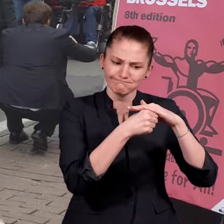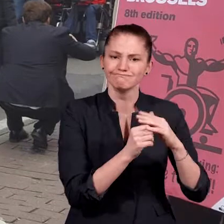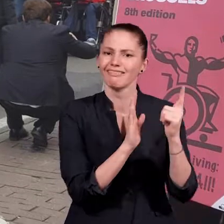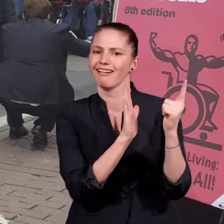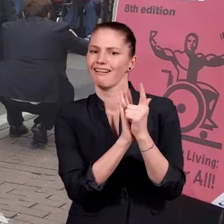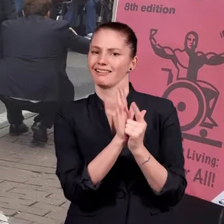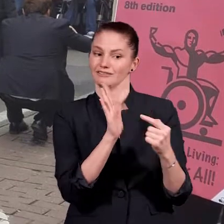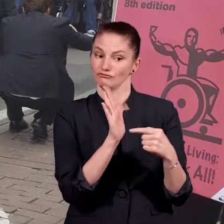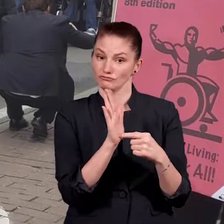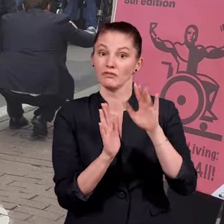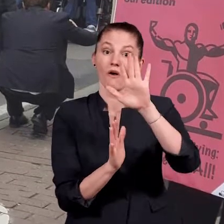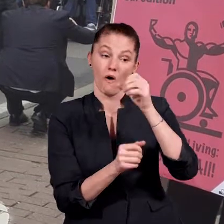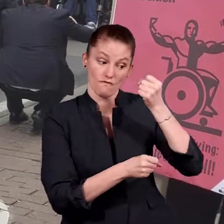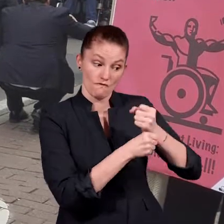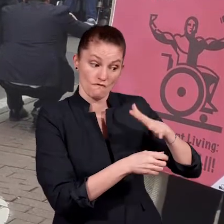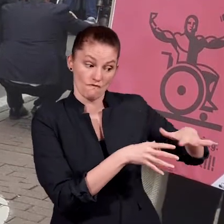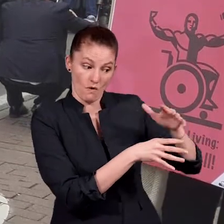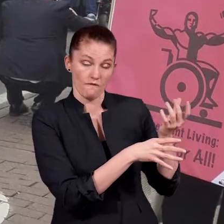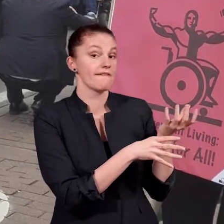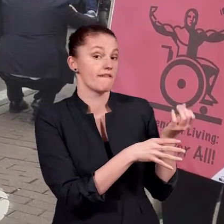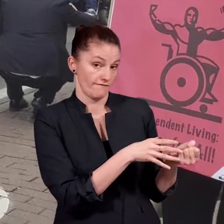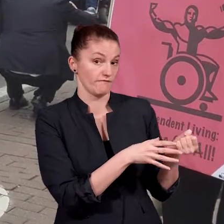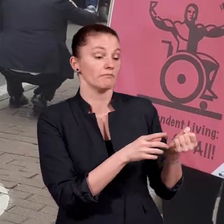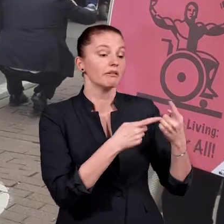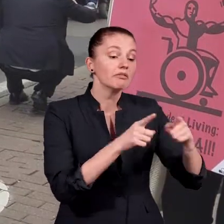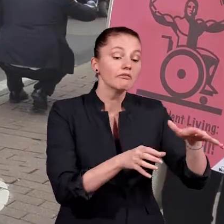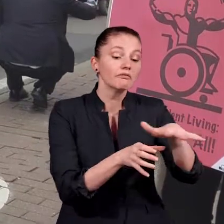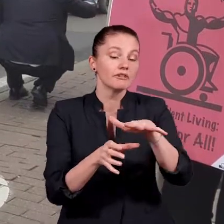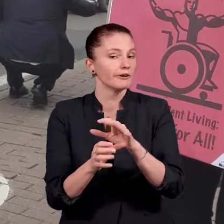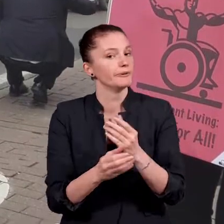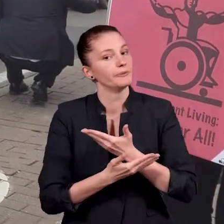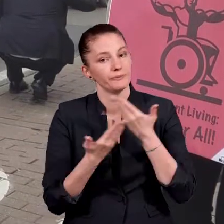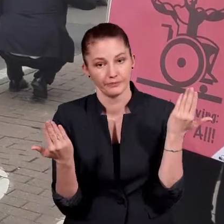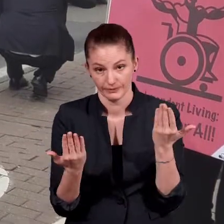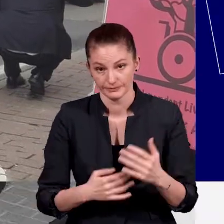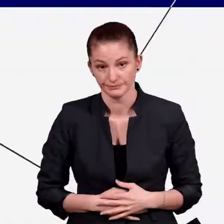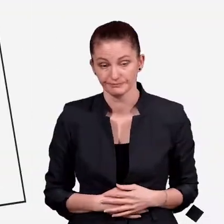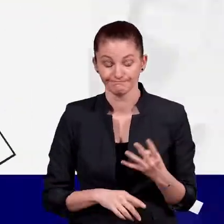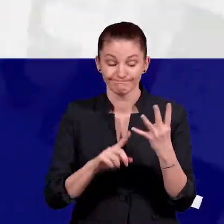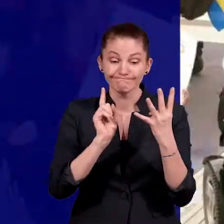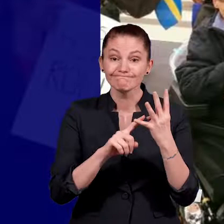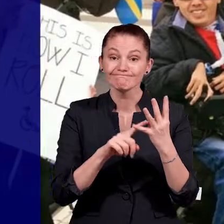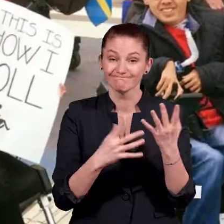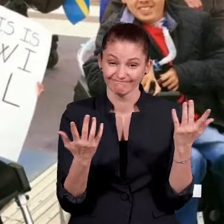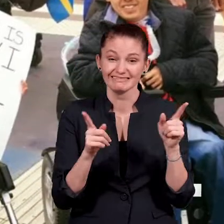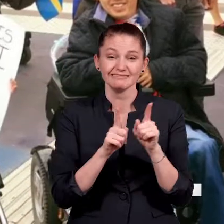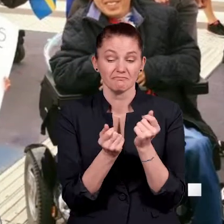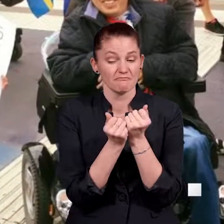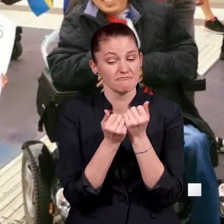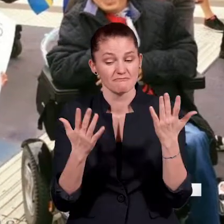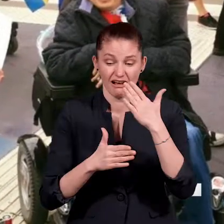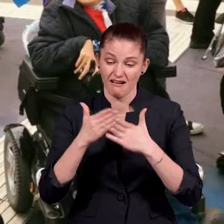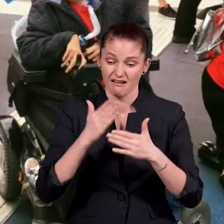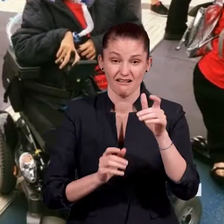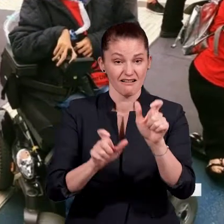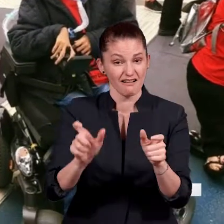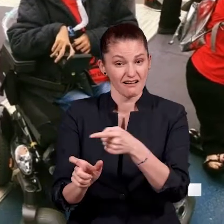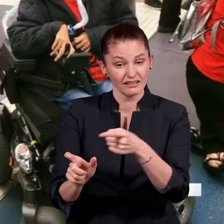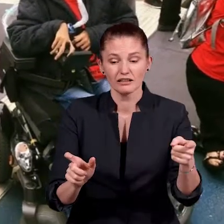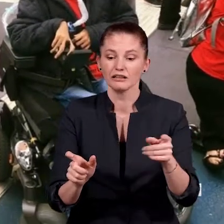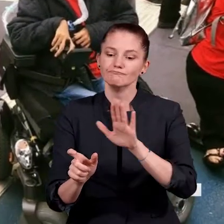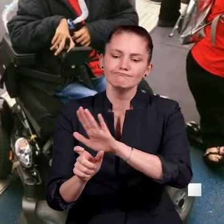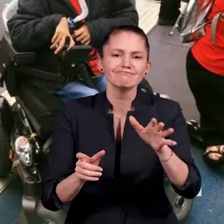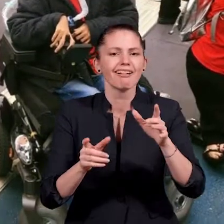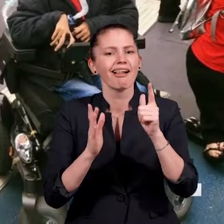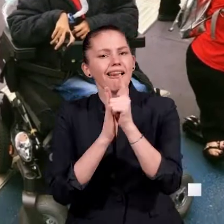EU anti-discrimination legislation outside the field of employment. 4. Many disabled people